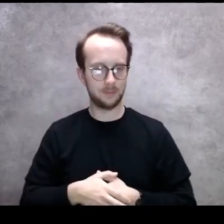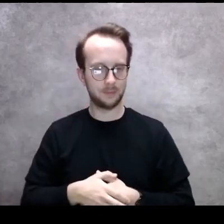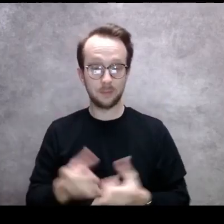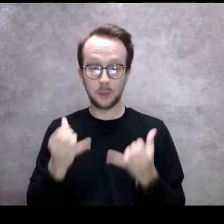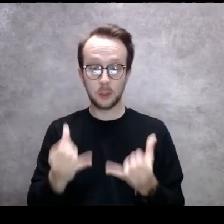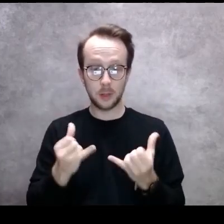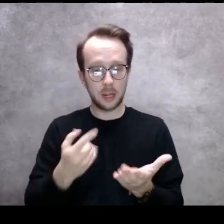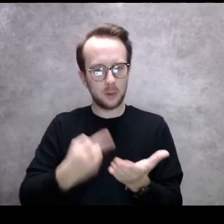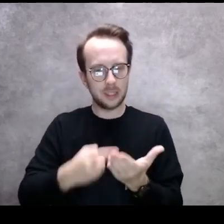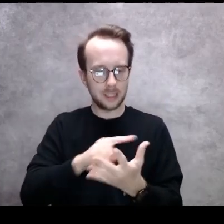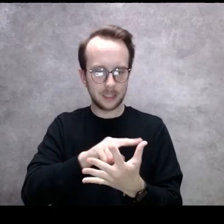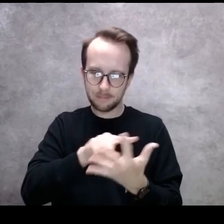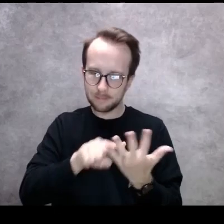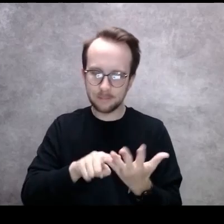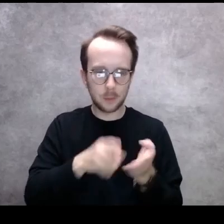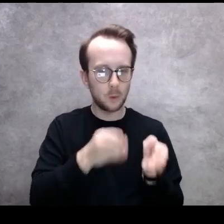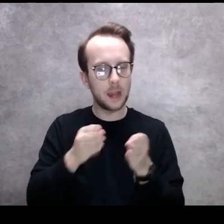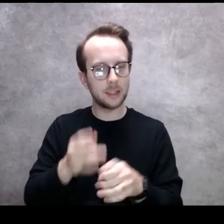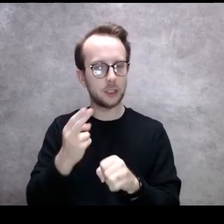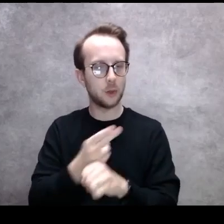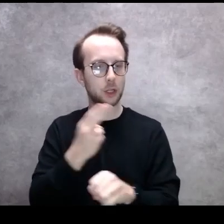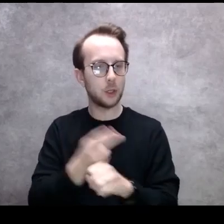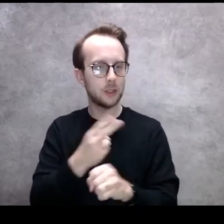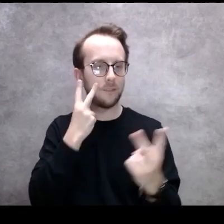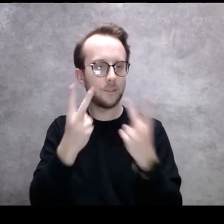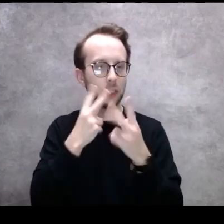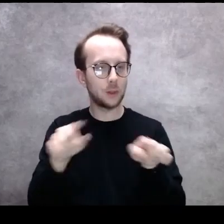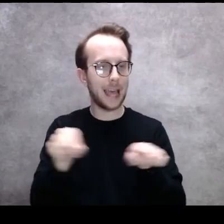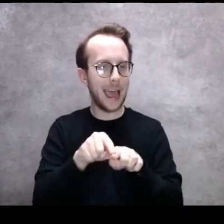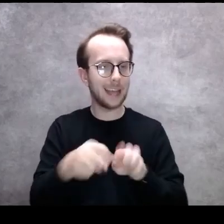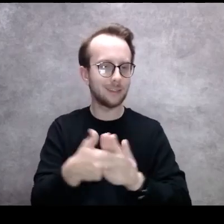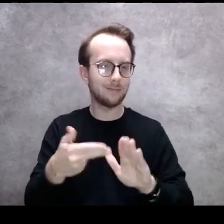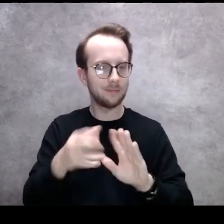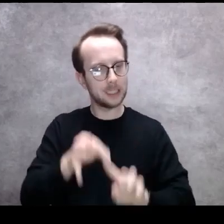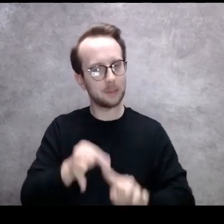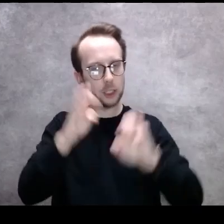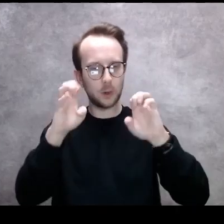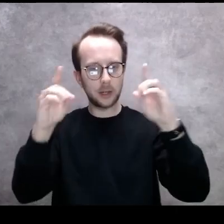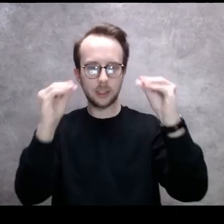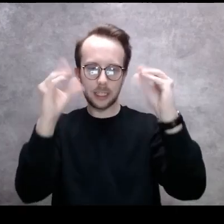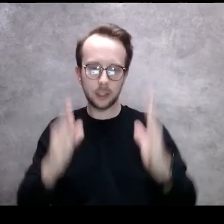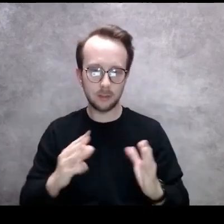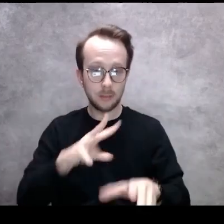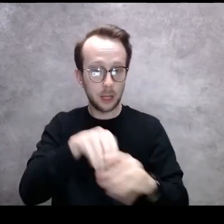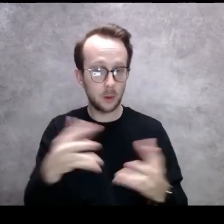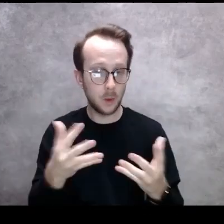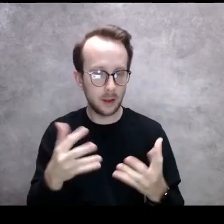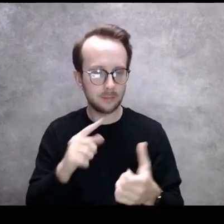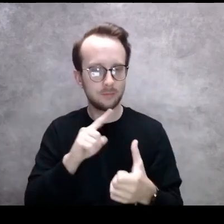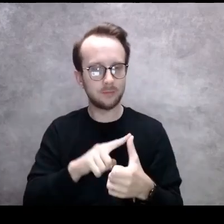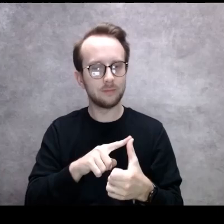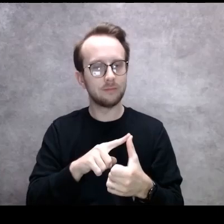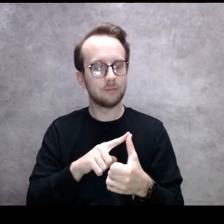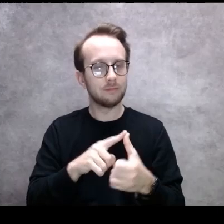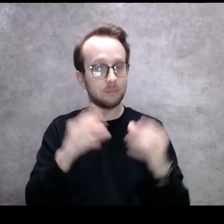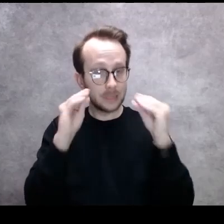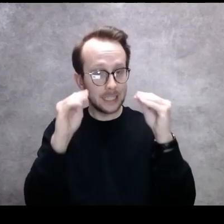a variety of ways to utilize visuals as a special education teacher. These include using visuals to